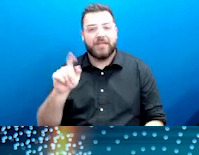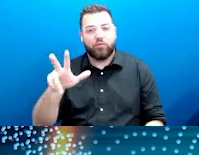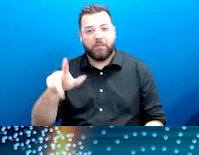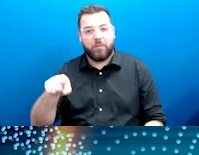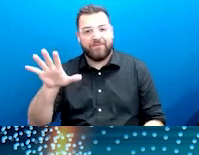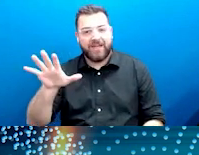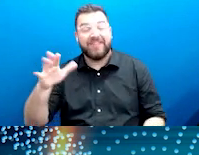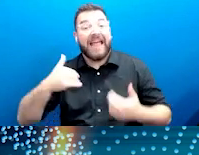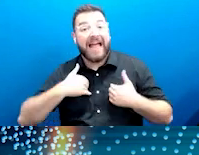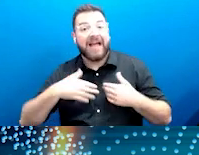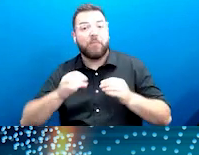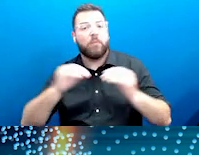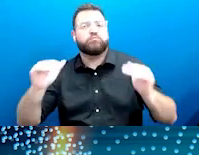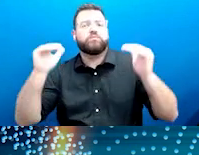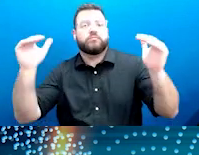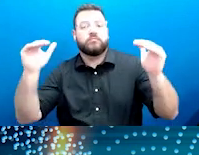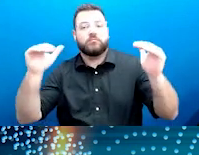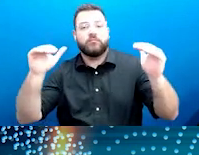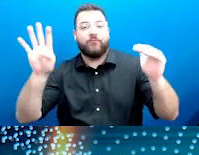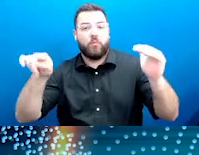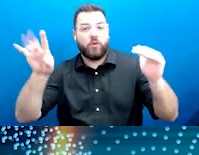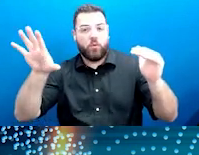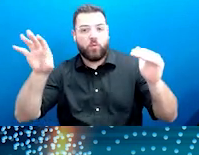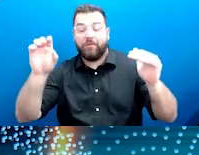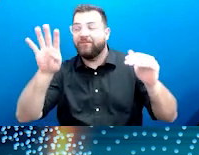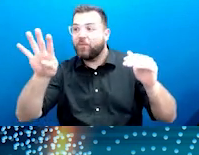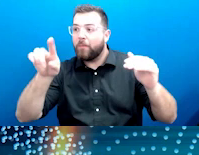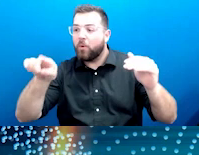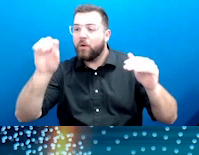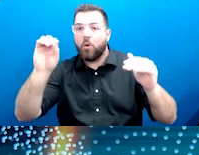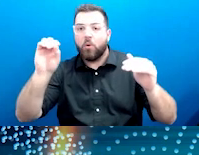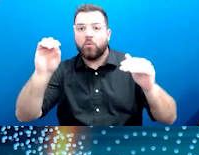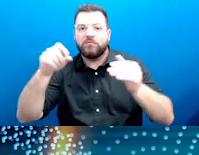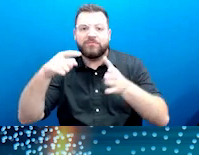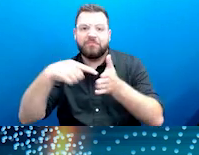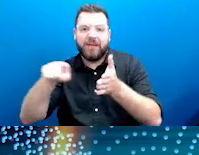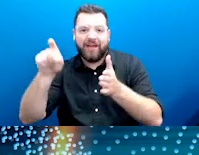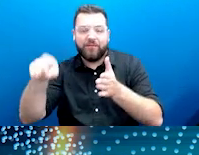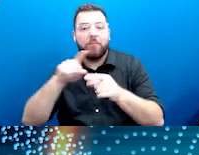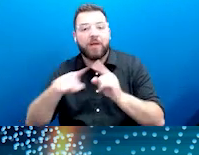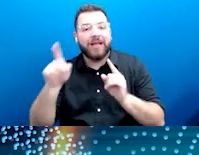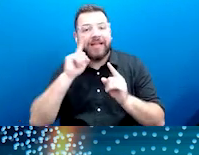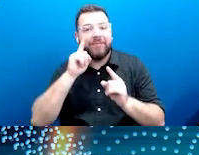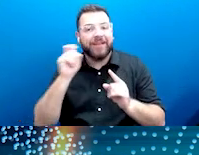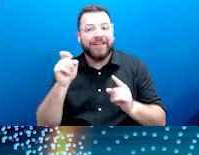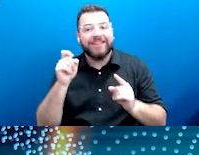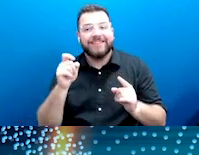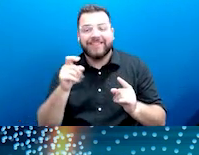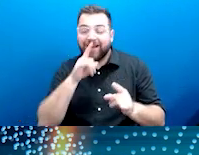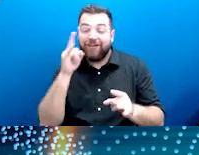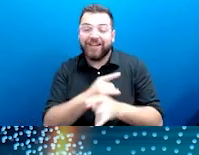is 4.0. Ironically, I think because it's learning more and more about people, it's kind of getting dumber. But